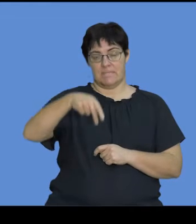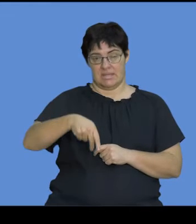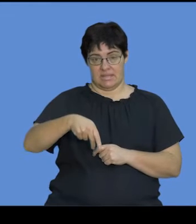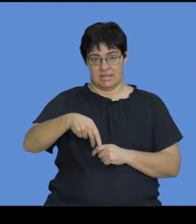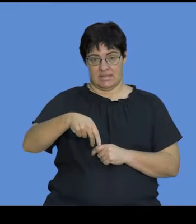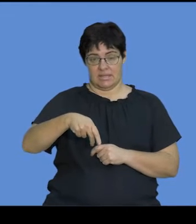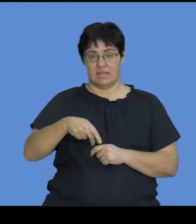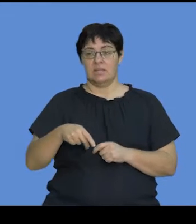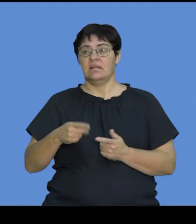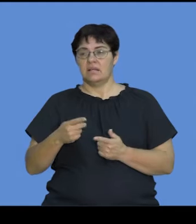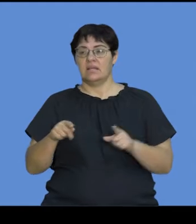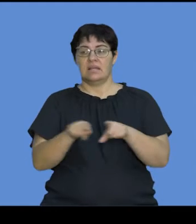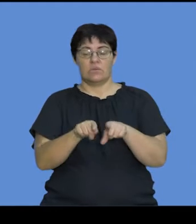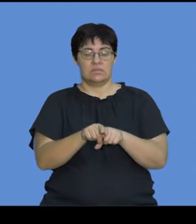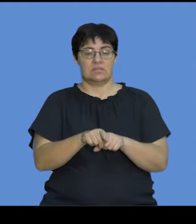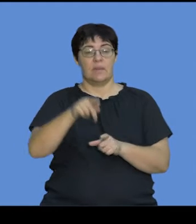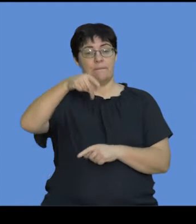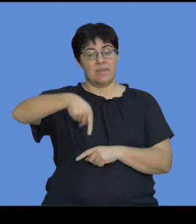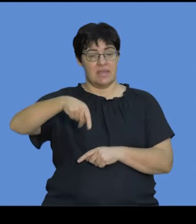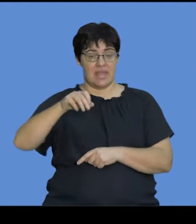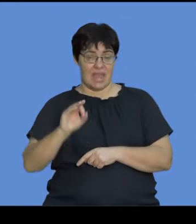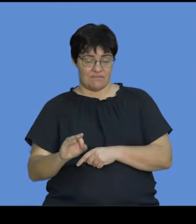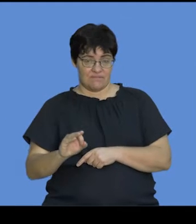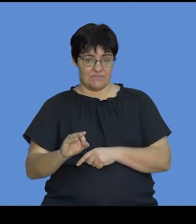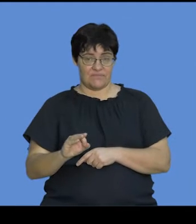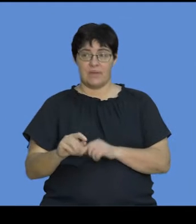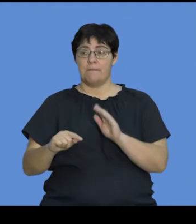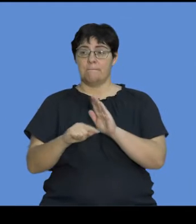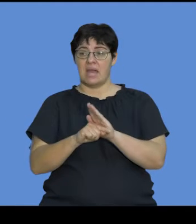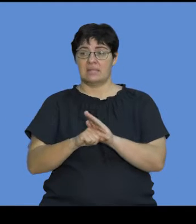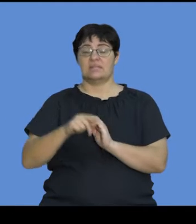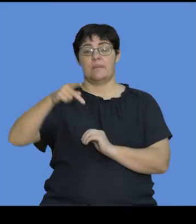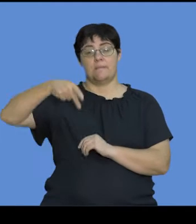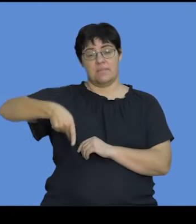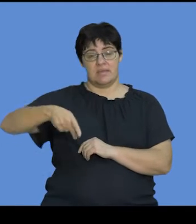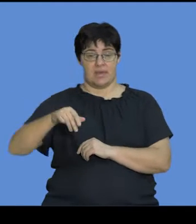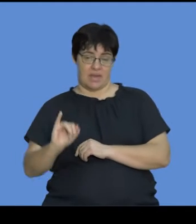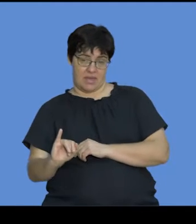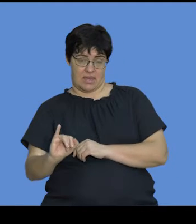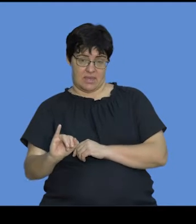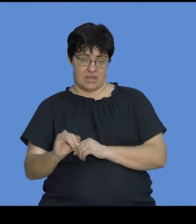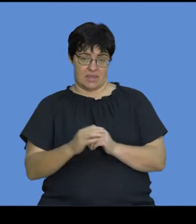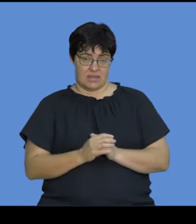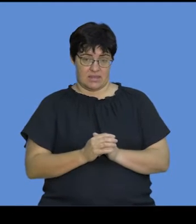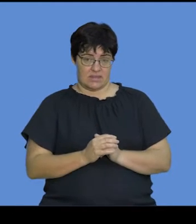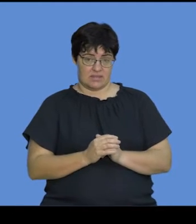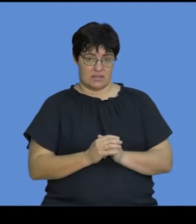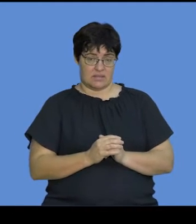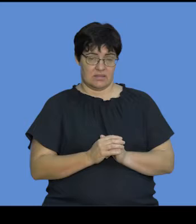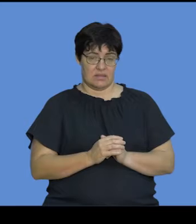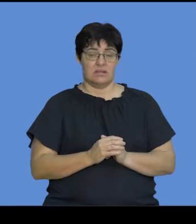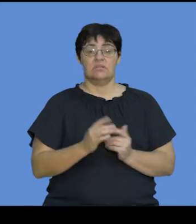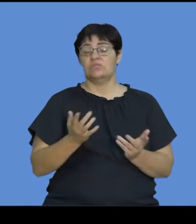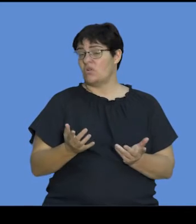is final momentum minus initial momentum. Whenever you do a change in something, and this